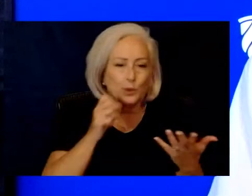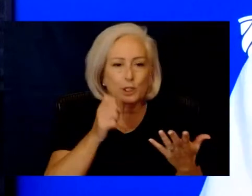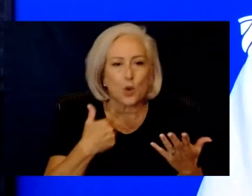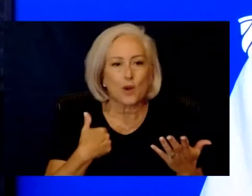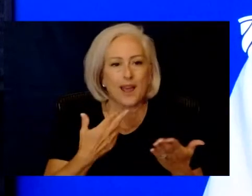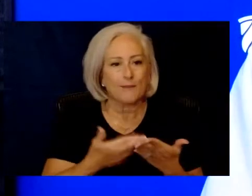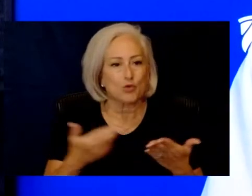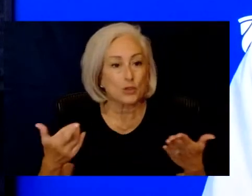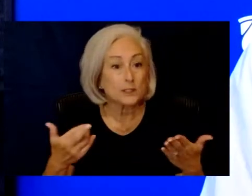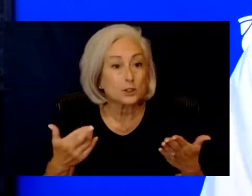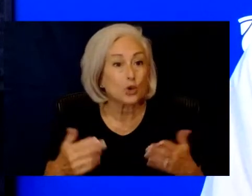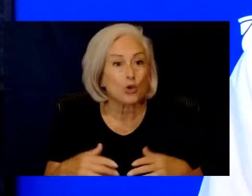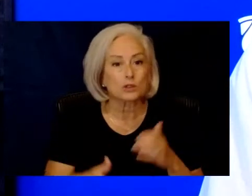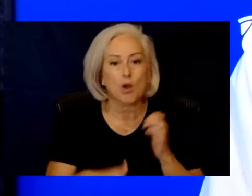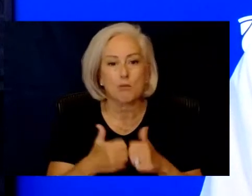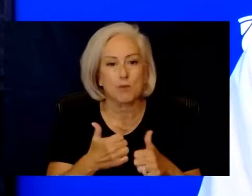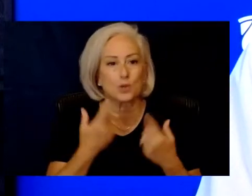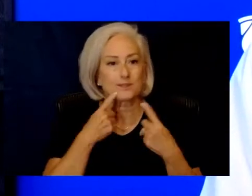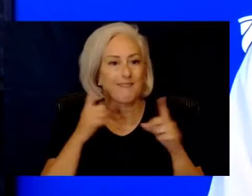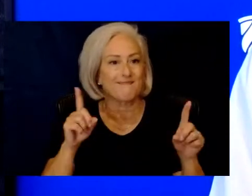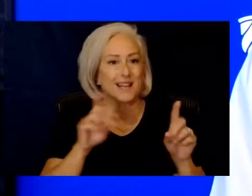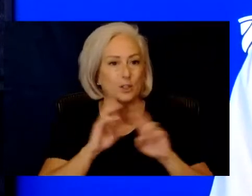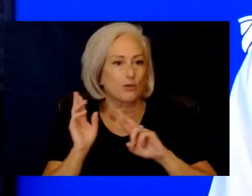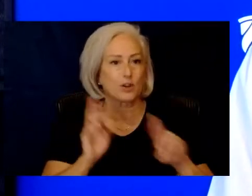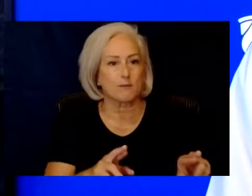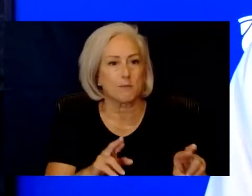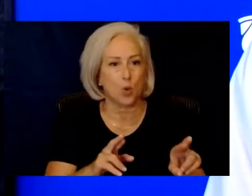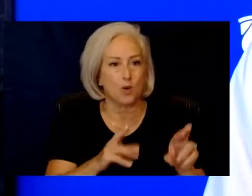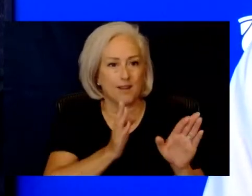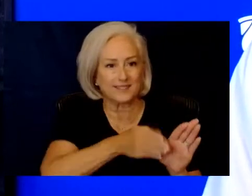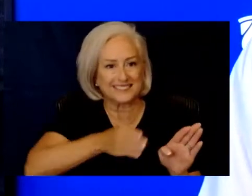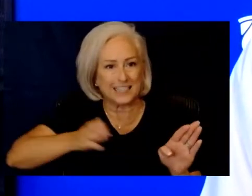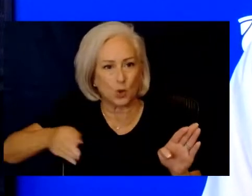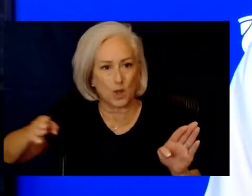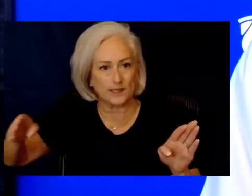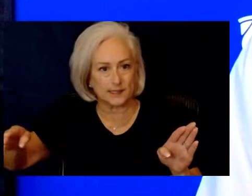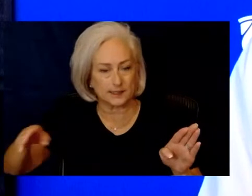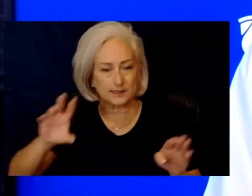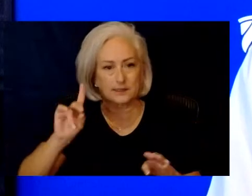most efficient reporting of sequences. So we don't have any of this sequence data.